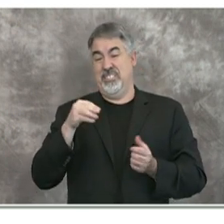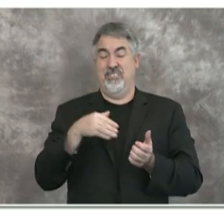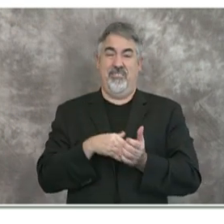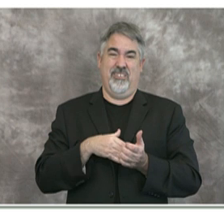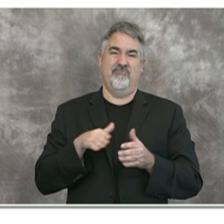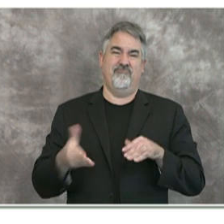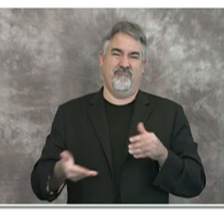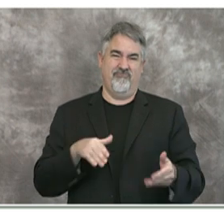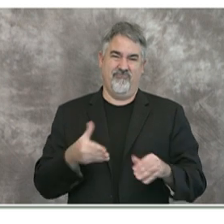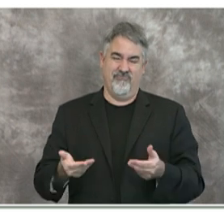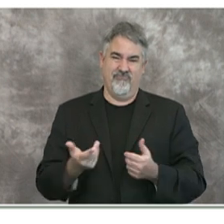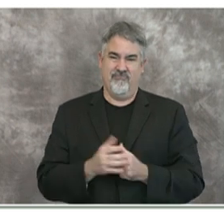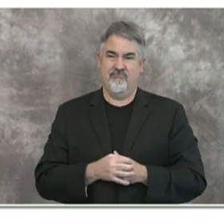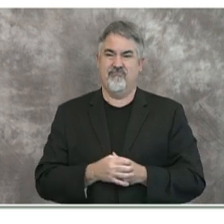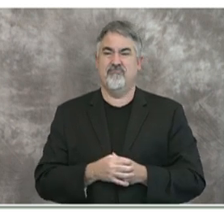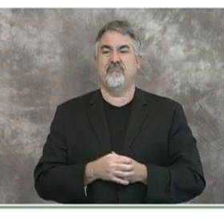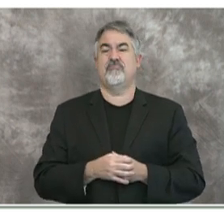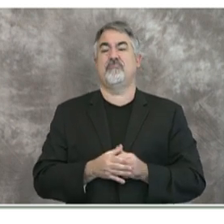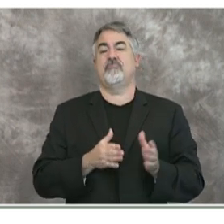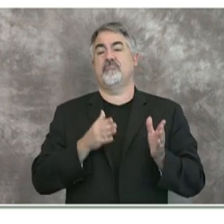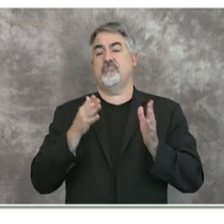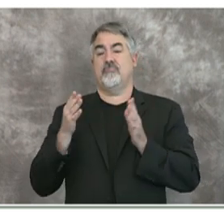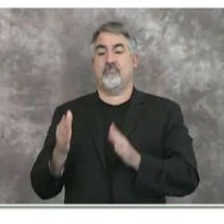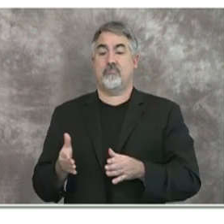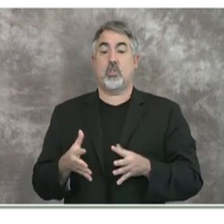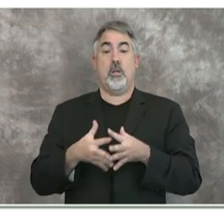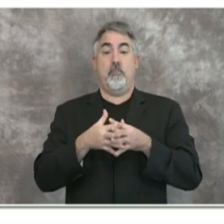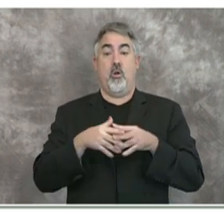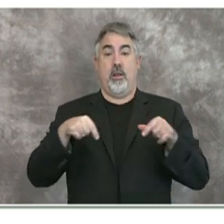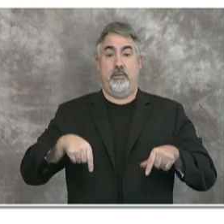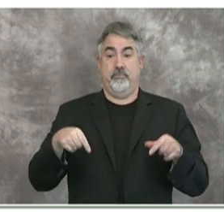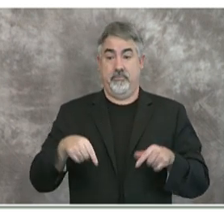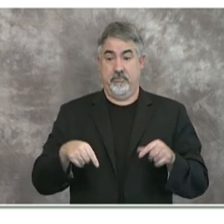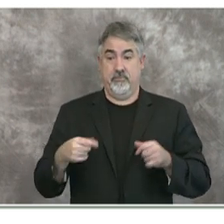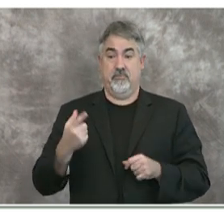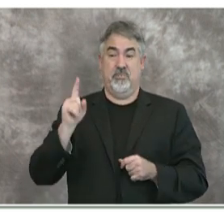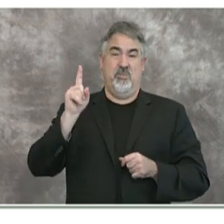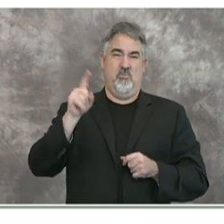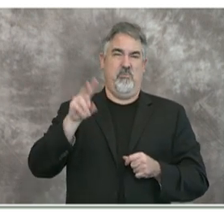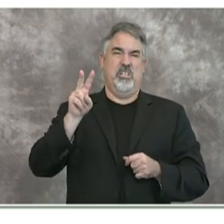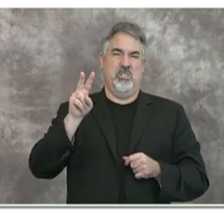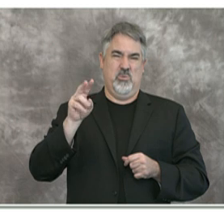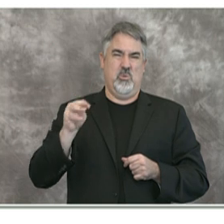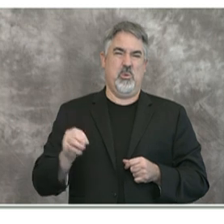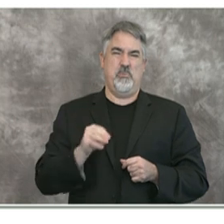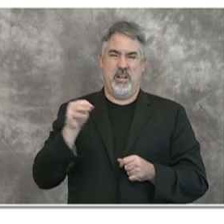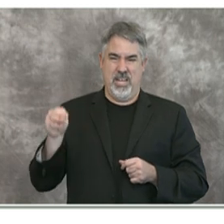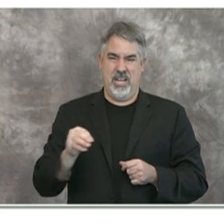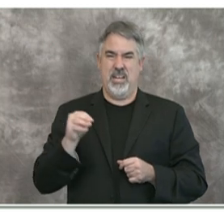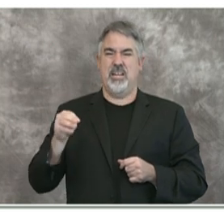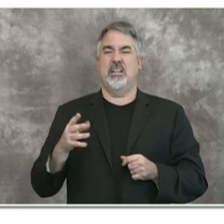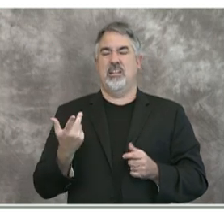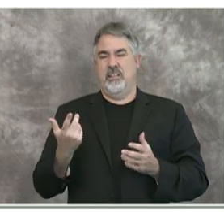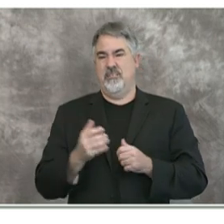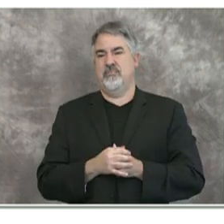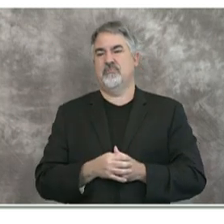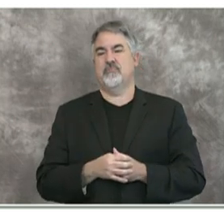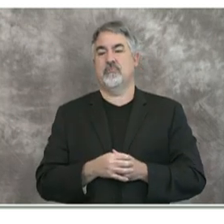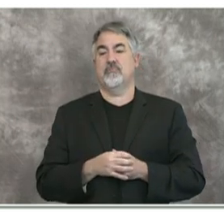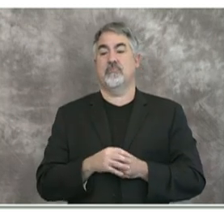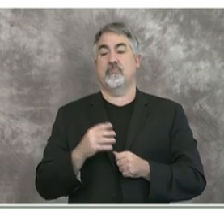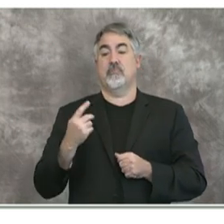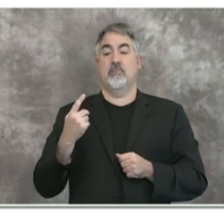260,000 deaths. The United States is reporting over 1.2 million positive cases, including